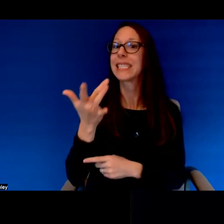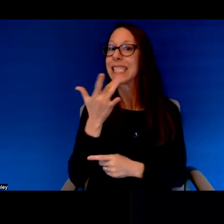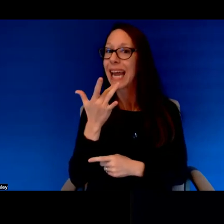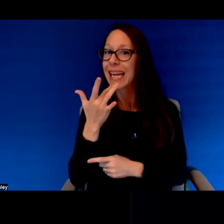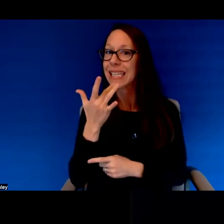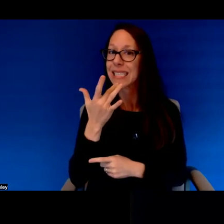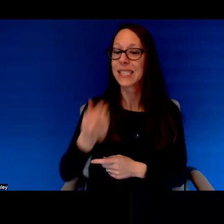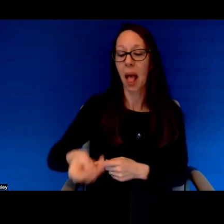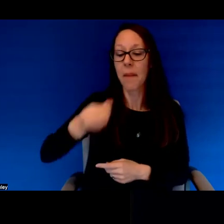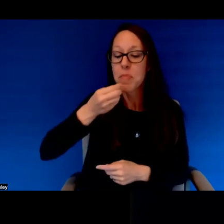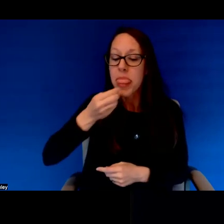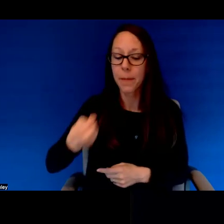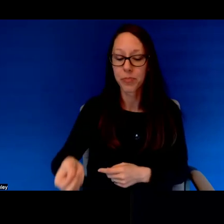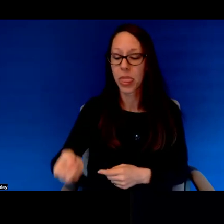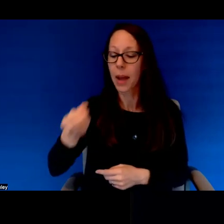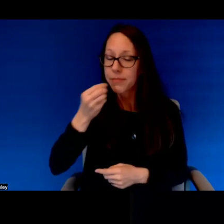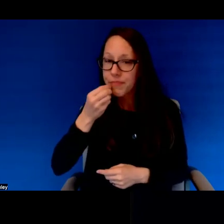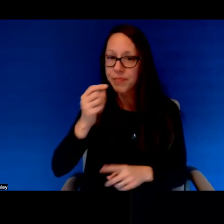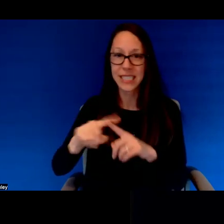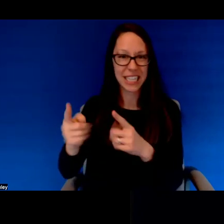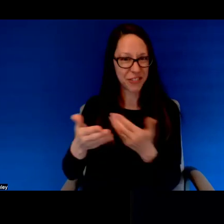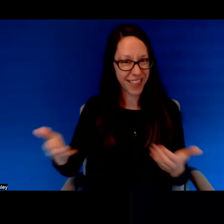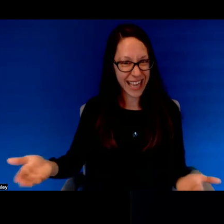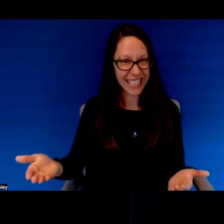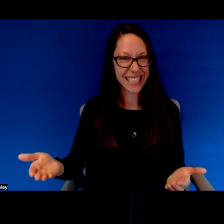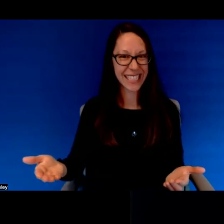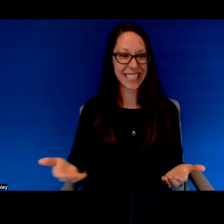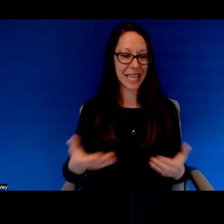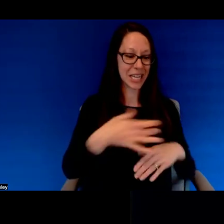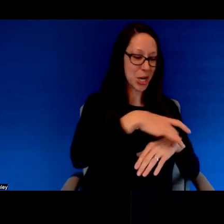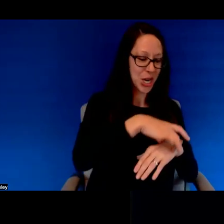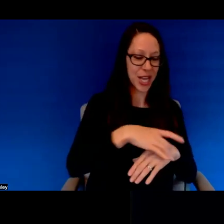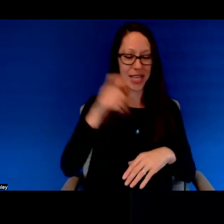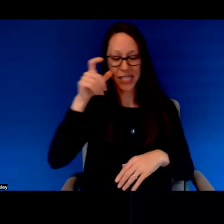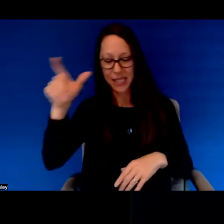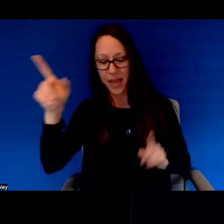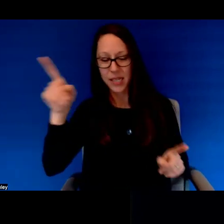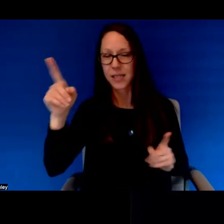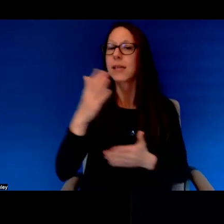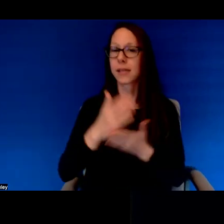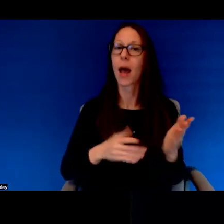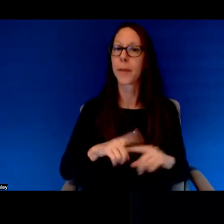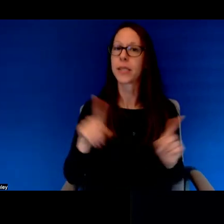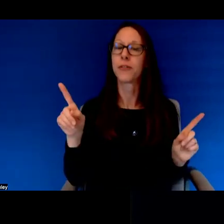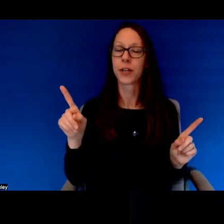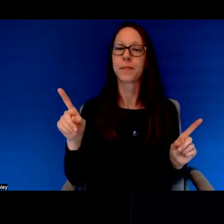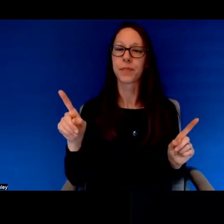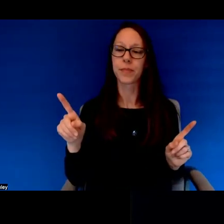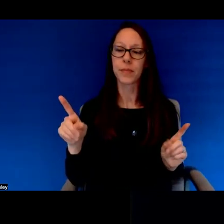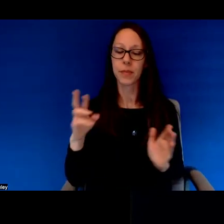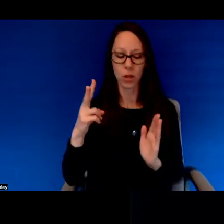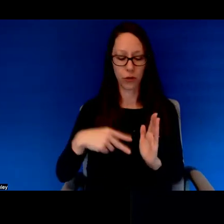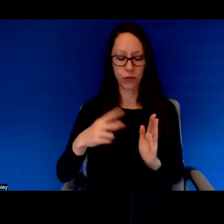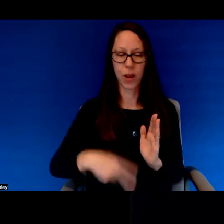these different varieties of things in space and things on Earth, and I believe that there are some differences. And I've read an account of